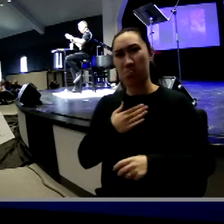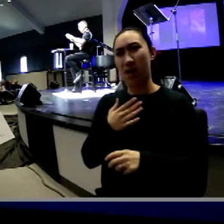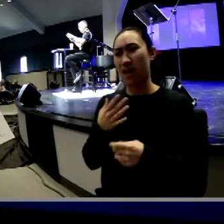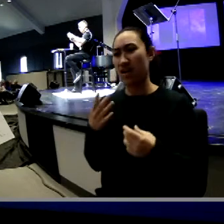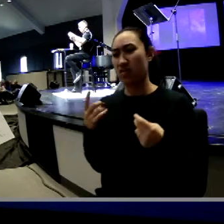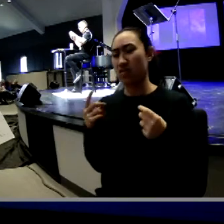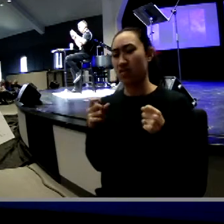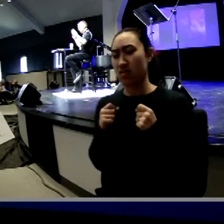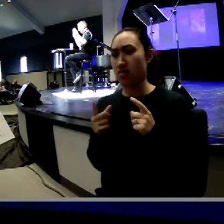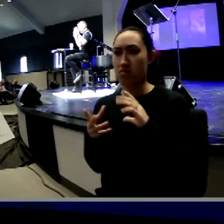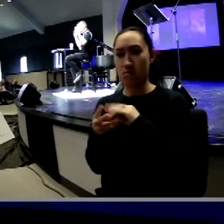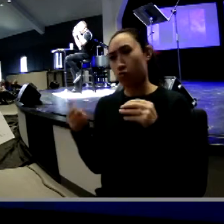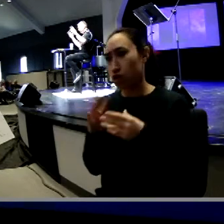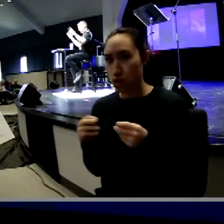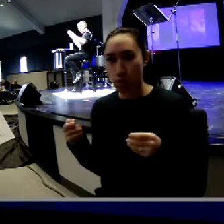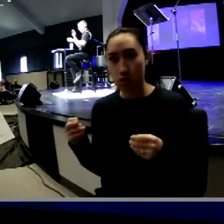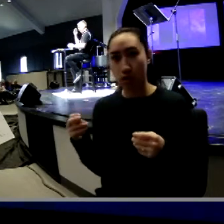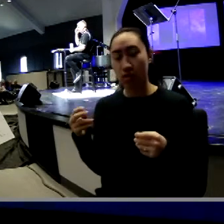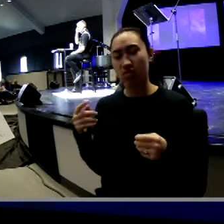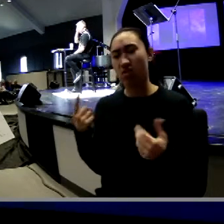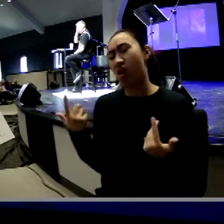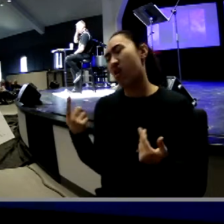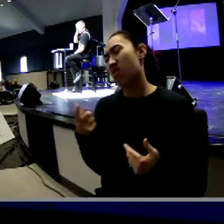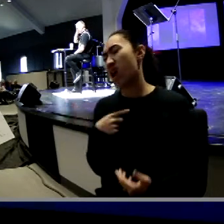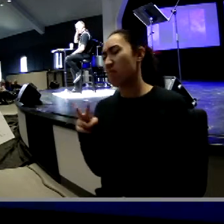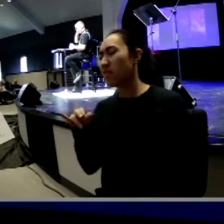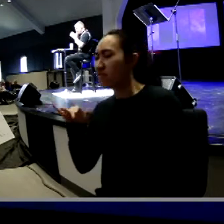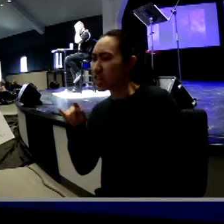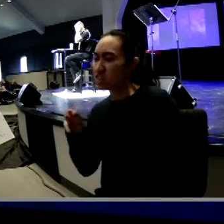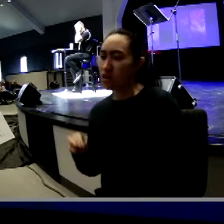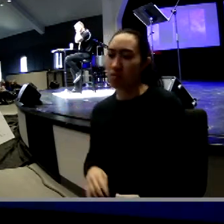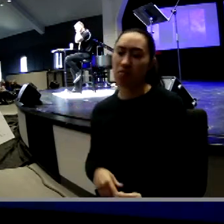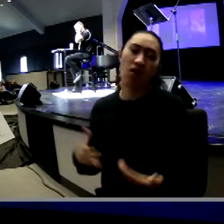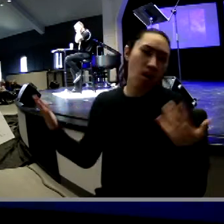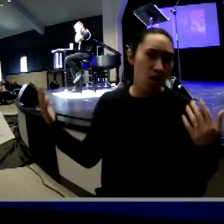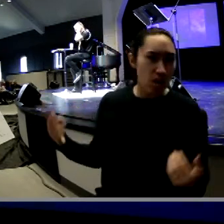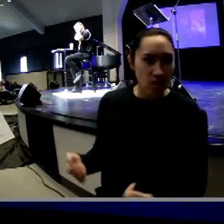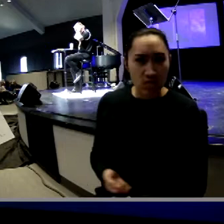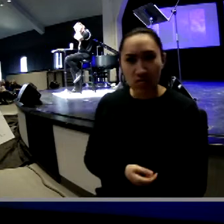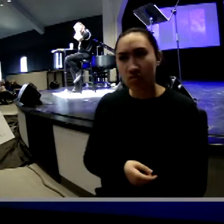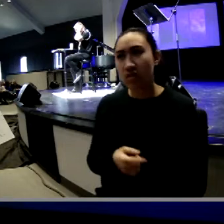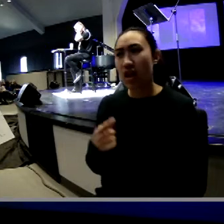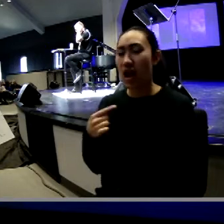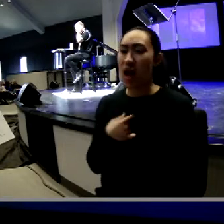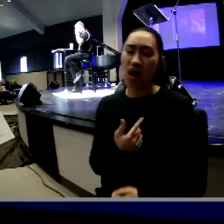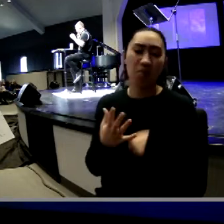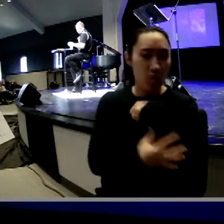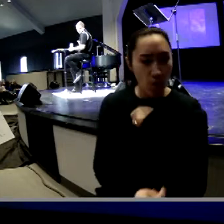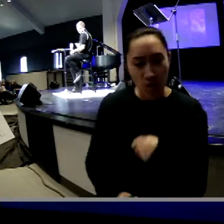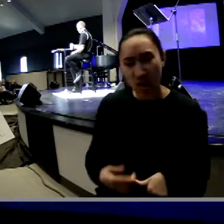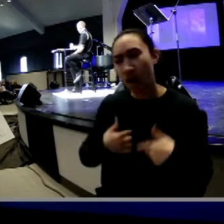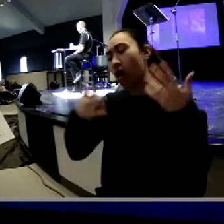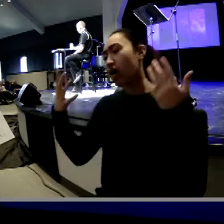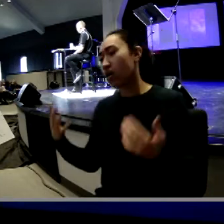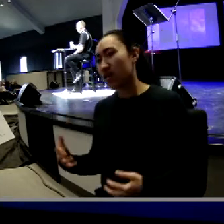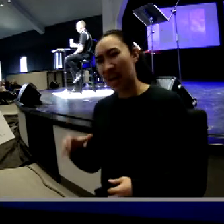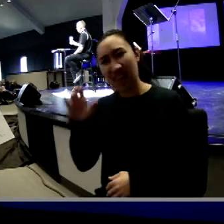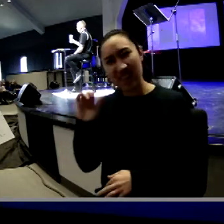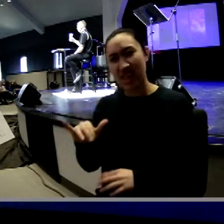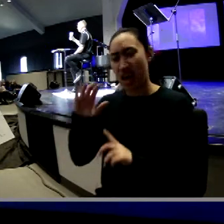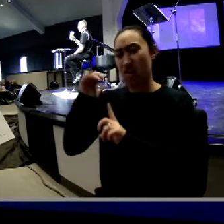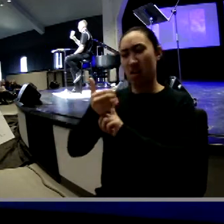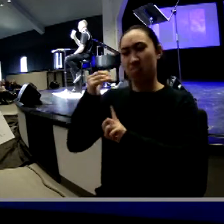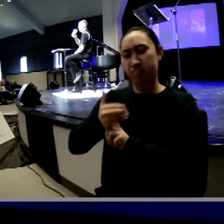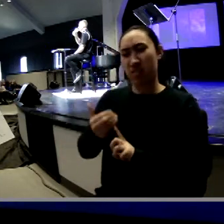transformed into a kingdom narrative. That we as a church would grab a hold of a kingdom imagination that would be